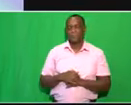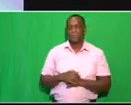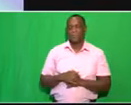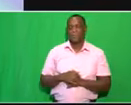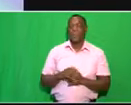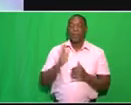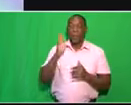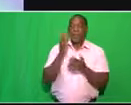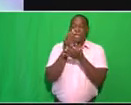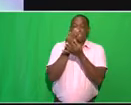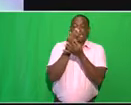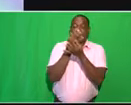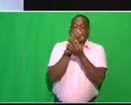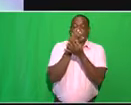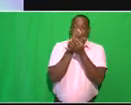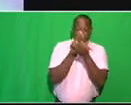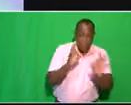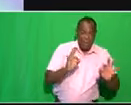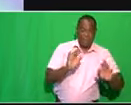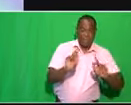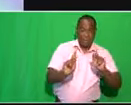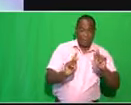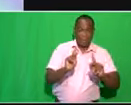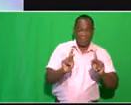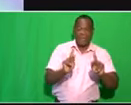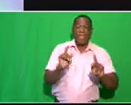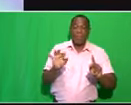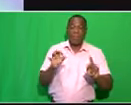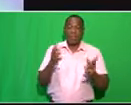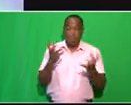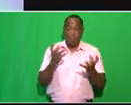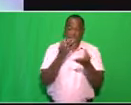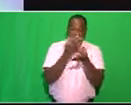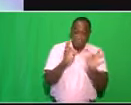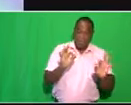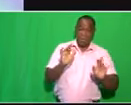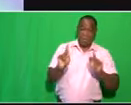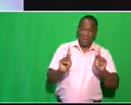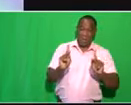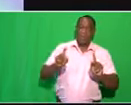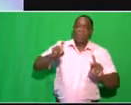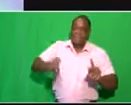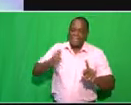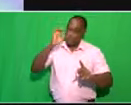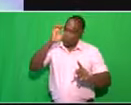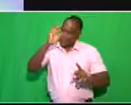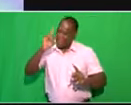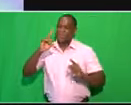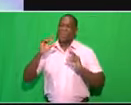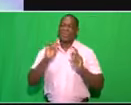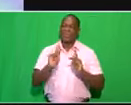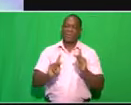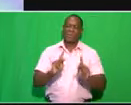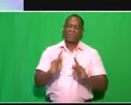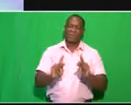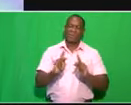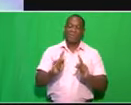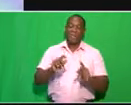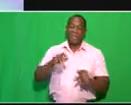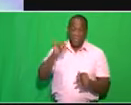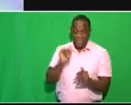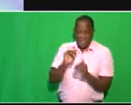emancipate, educate to emancipate. And there we had the birth of the